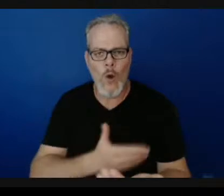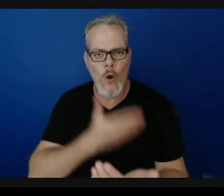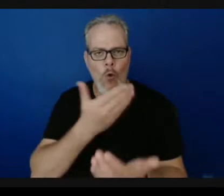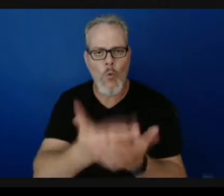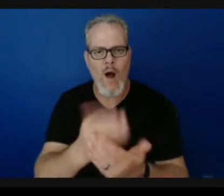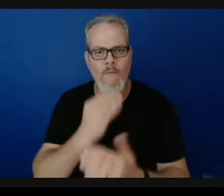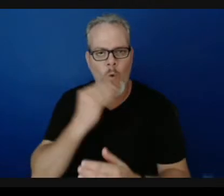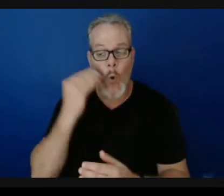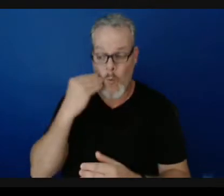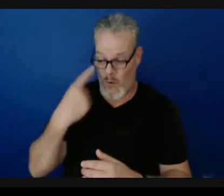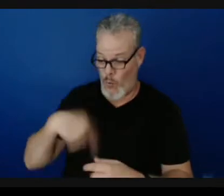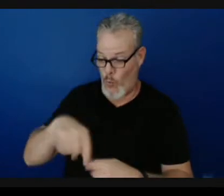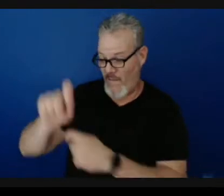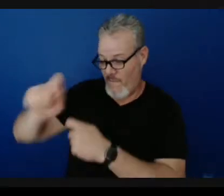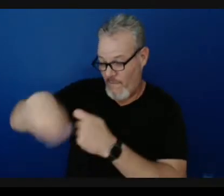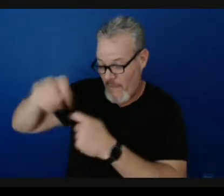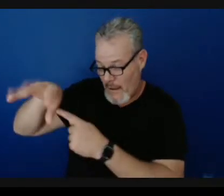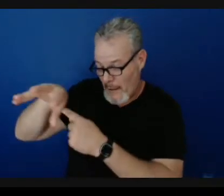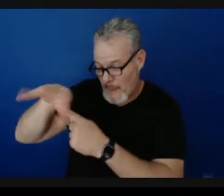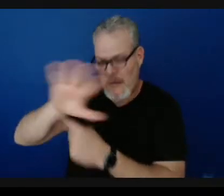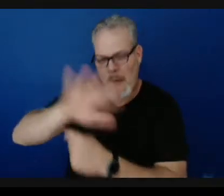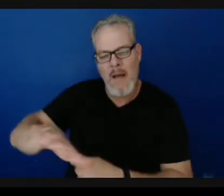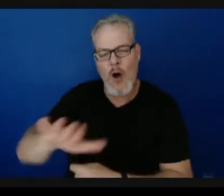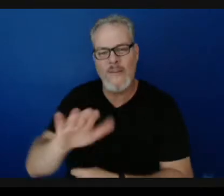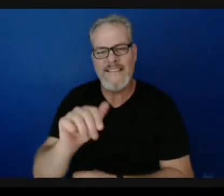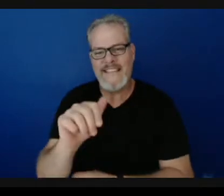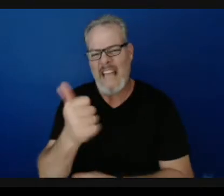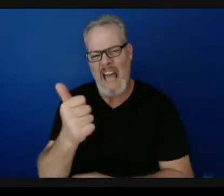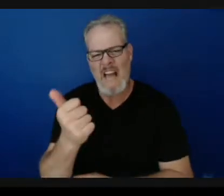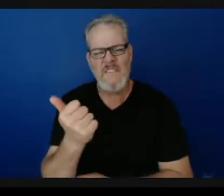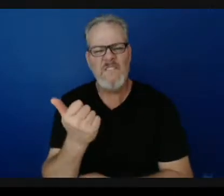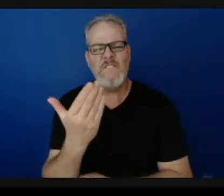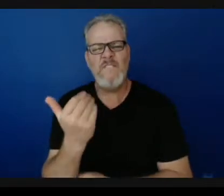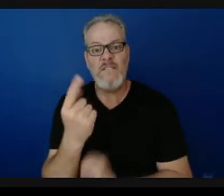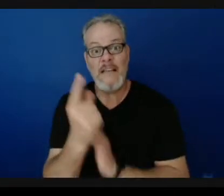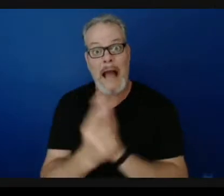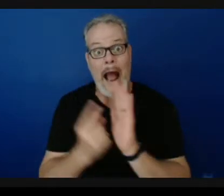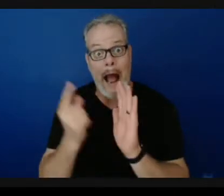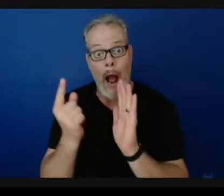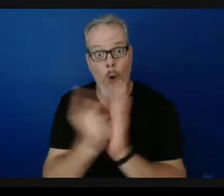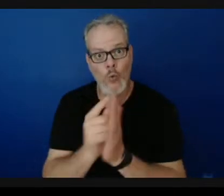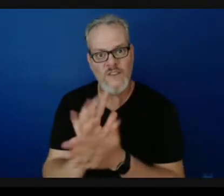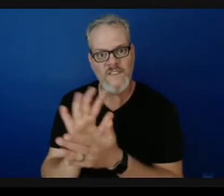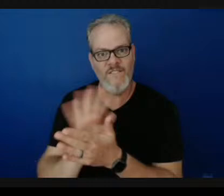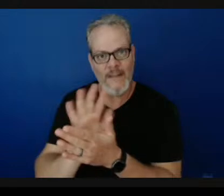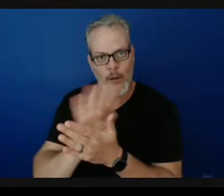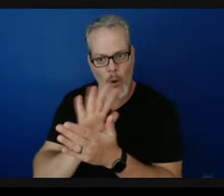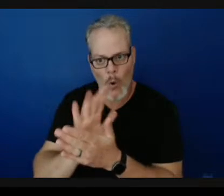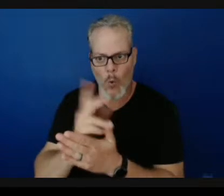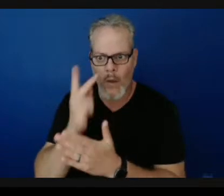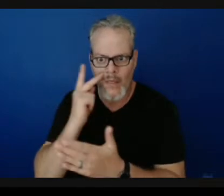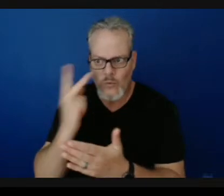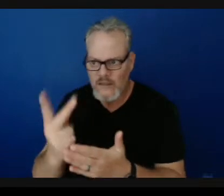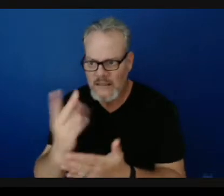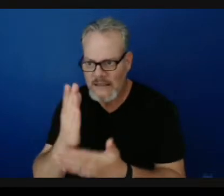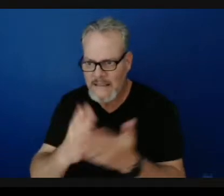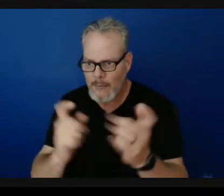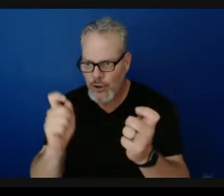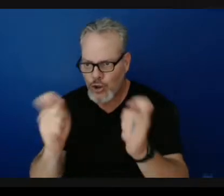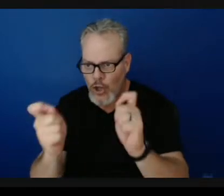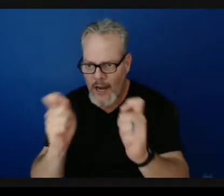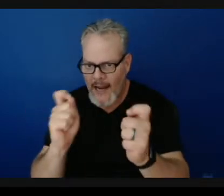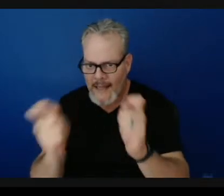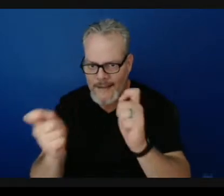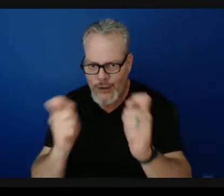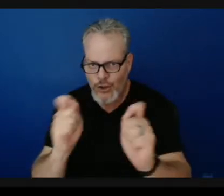or 15 or an hour's worth of video that we really start to see the changes and the topography like this. I'm going to speed up